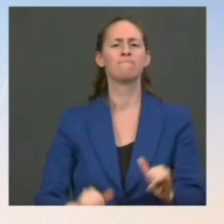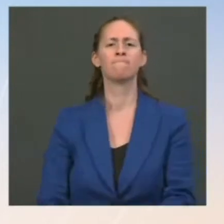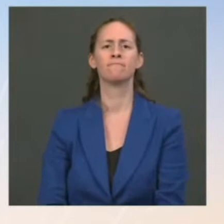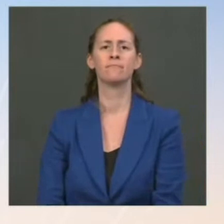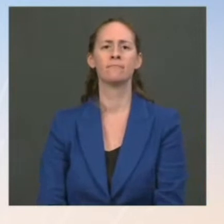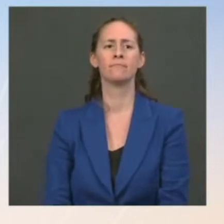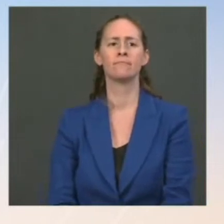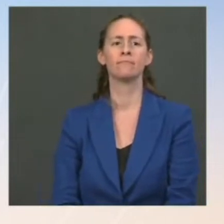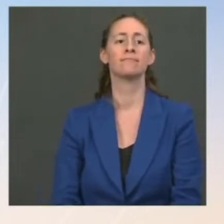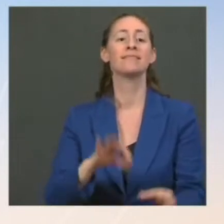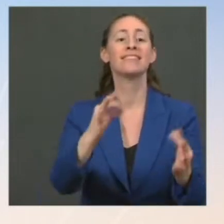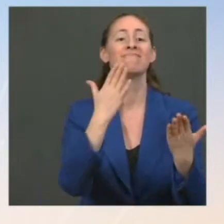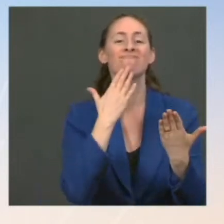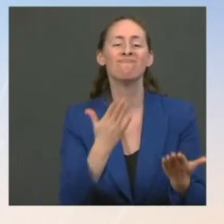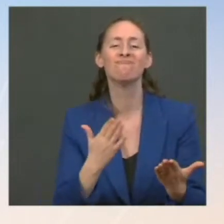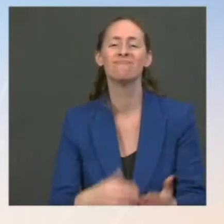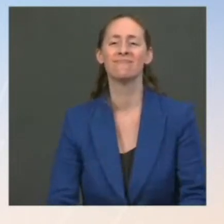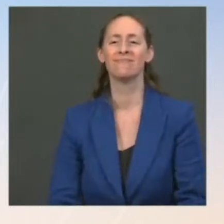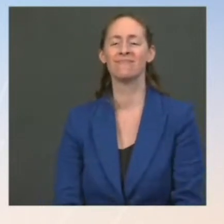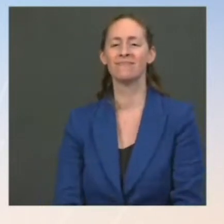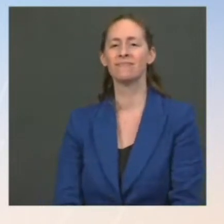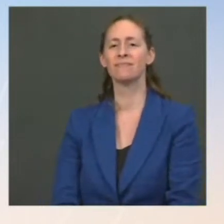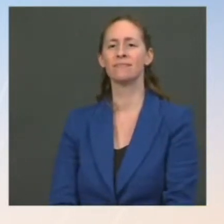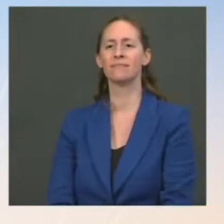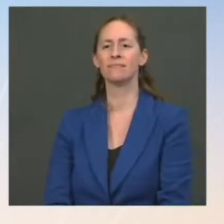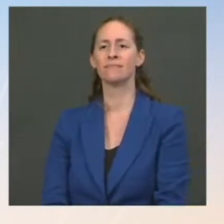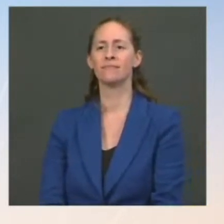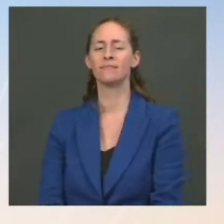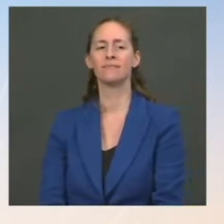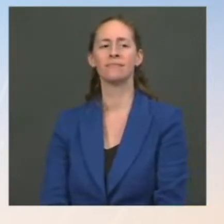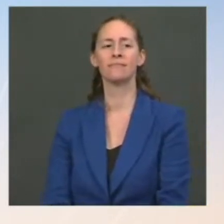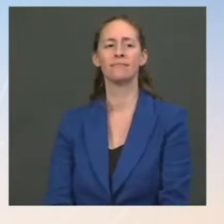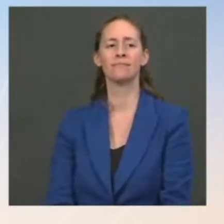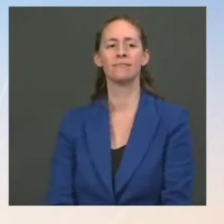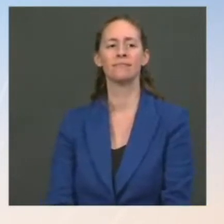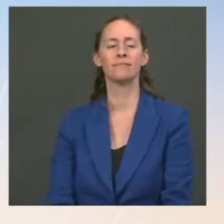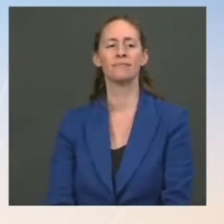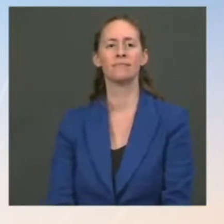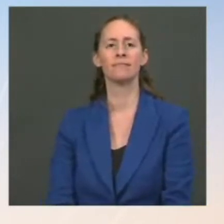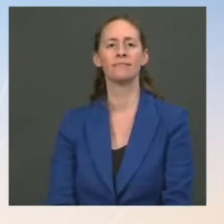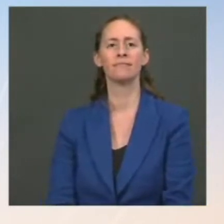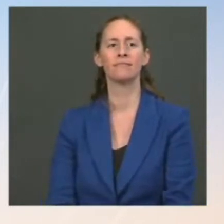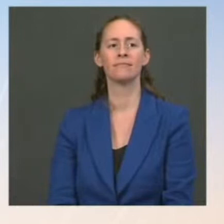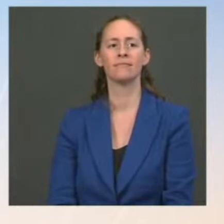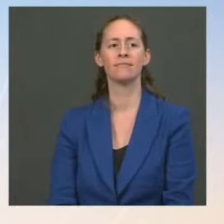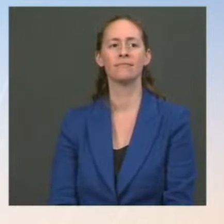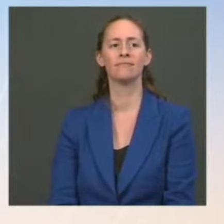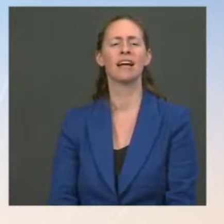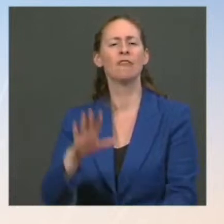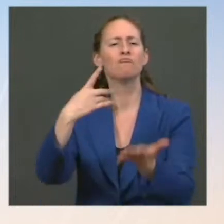you, everyone. On the polling, the president's polling continues to collapse. Is he I aware know of that? you How like to does he shout feel at the about